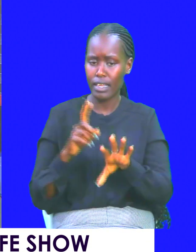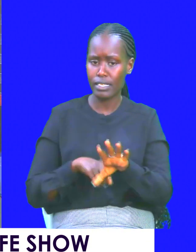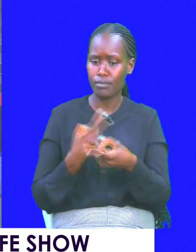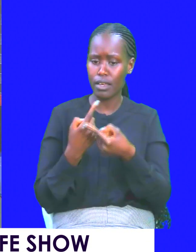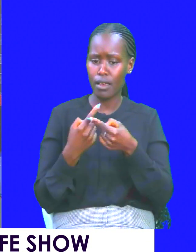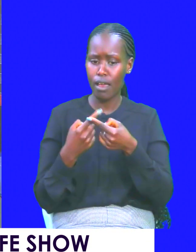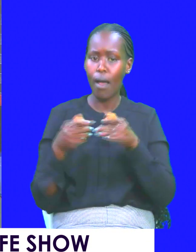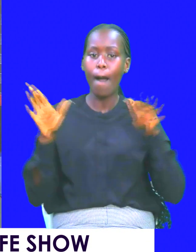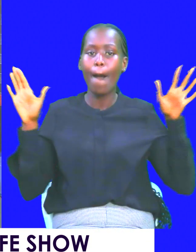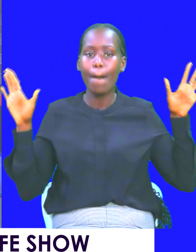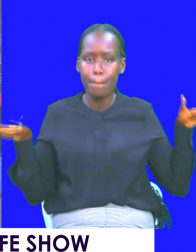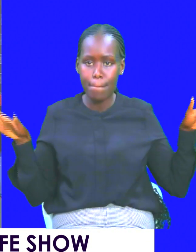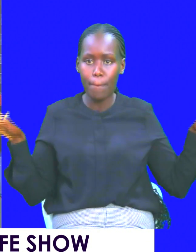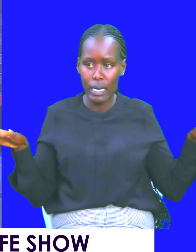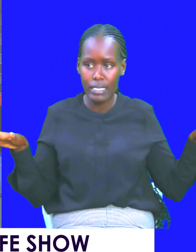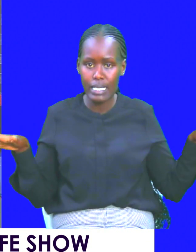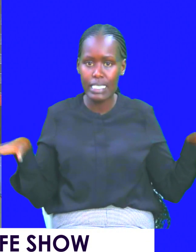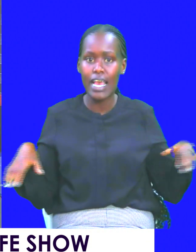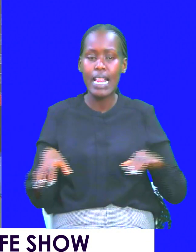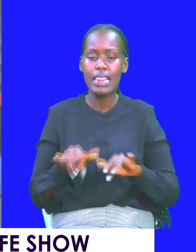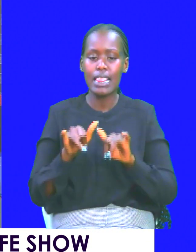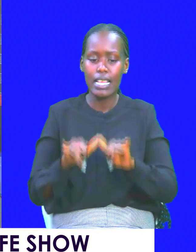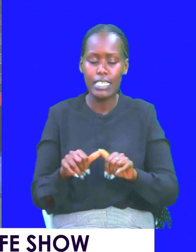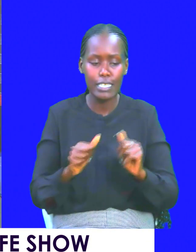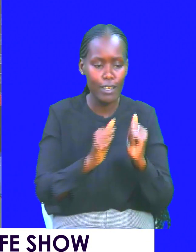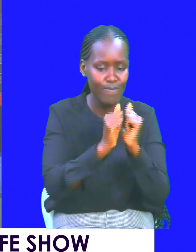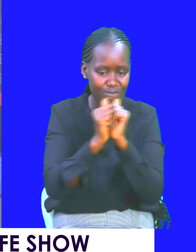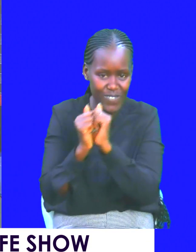birds of the same feather flock together.